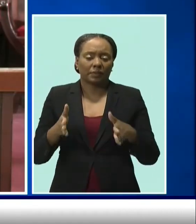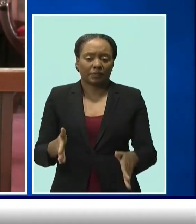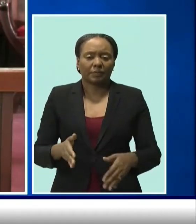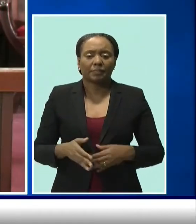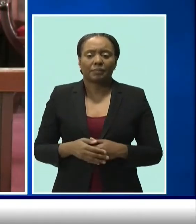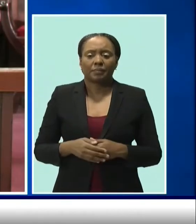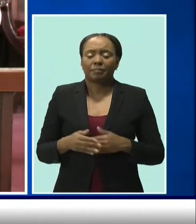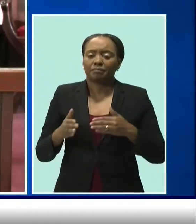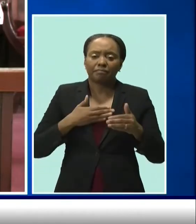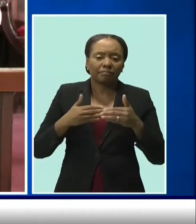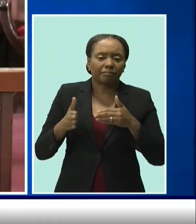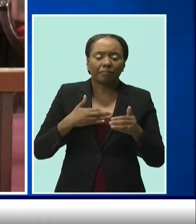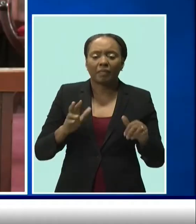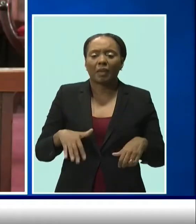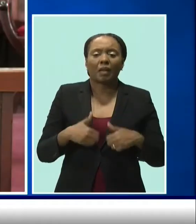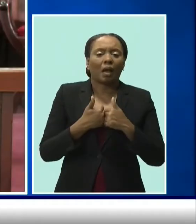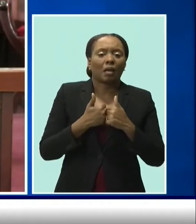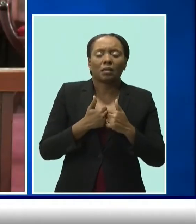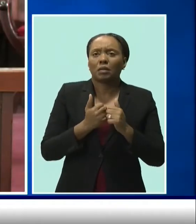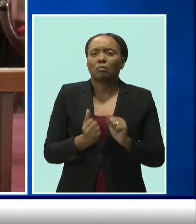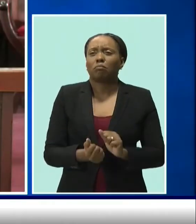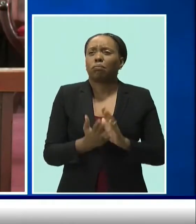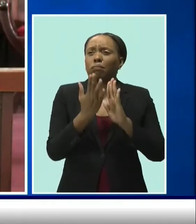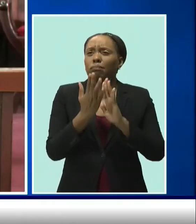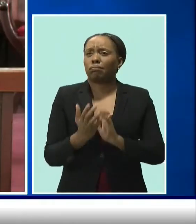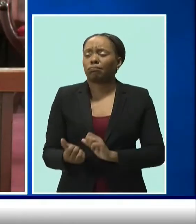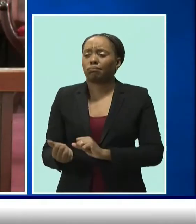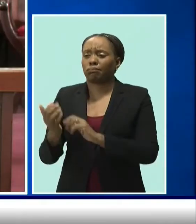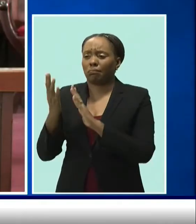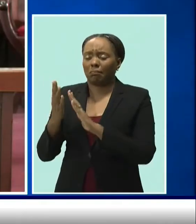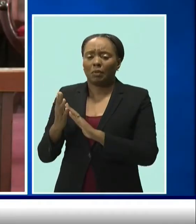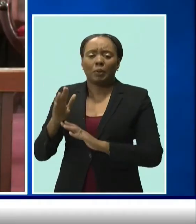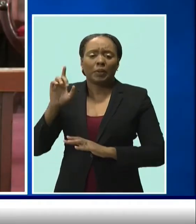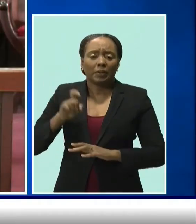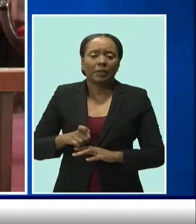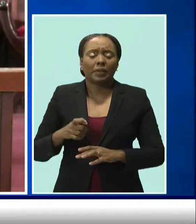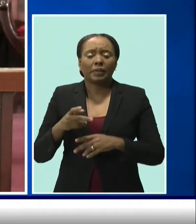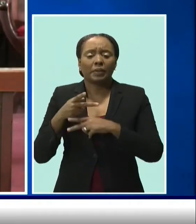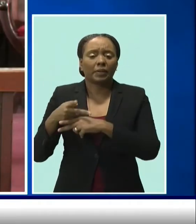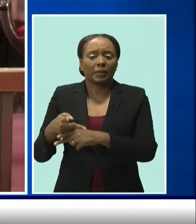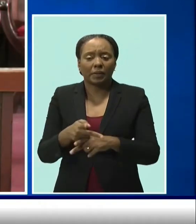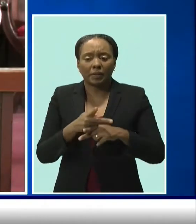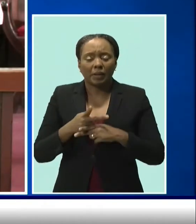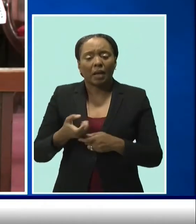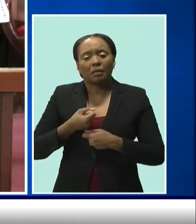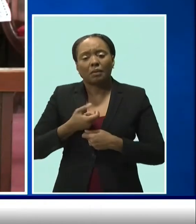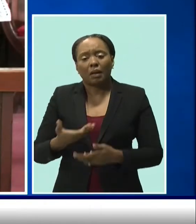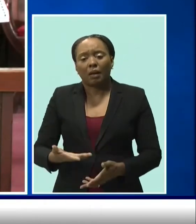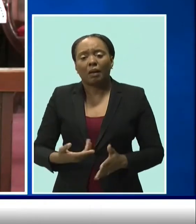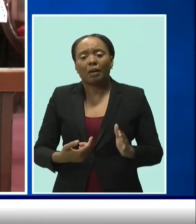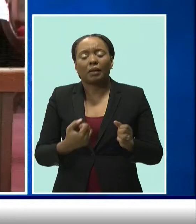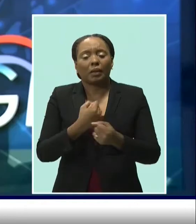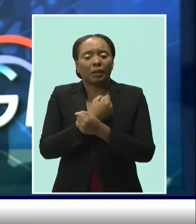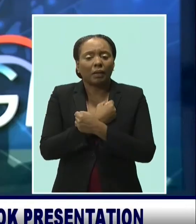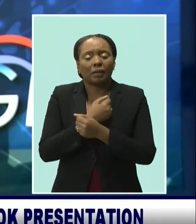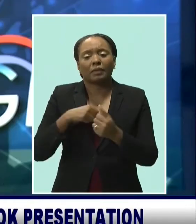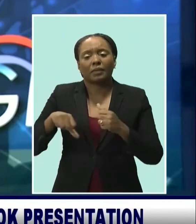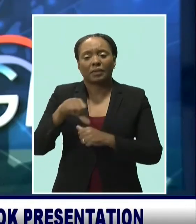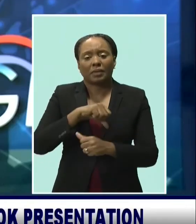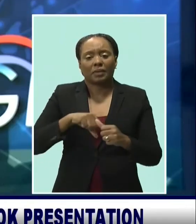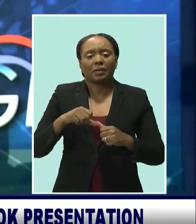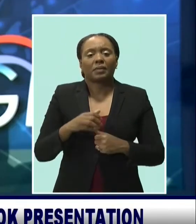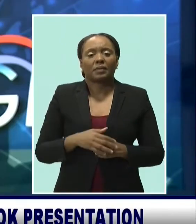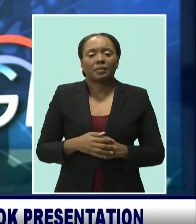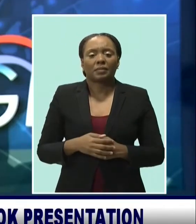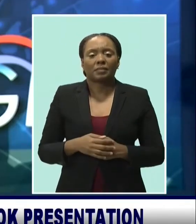That despite all the challenges that we face, that we are really called to care and to really express love to each other.